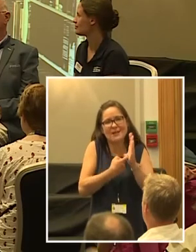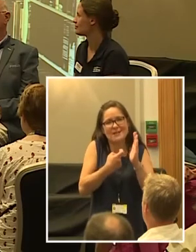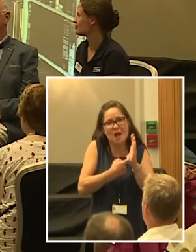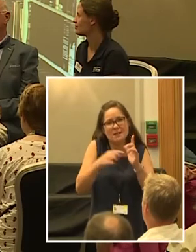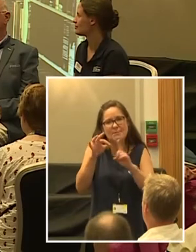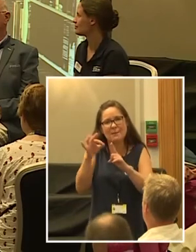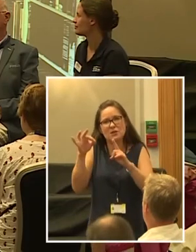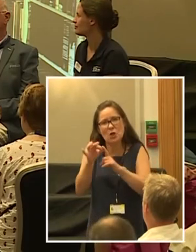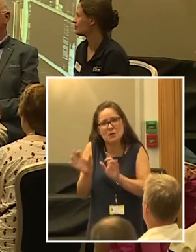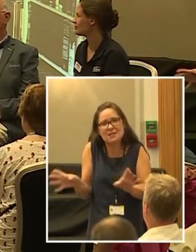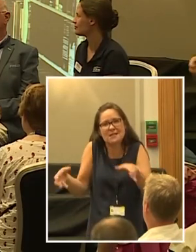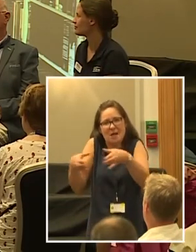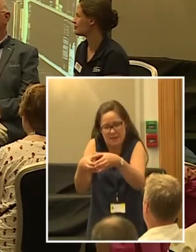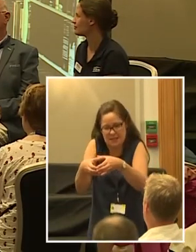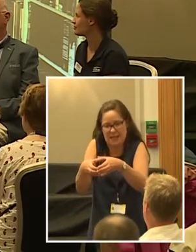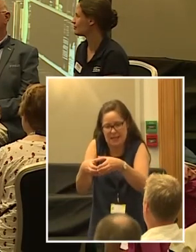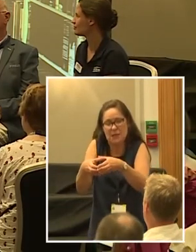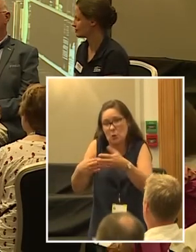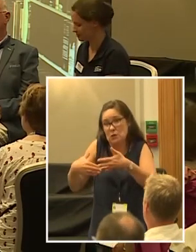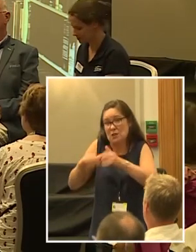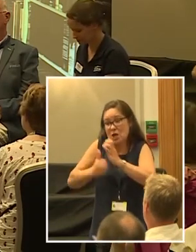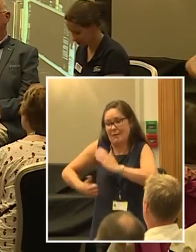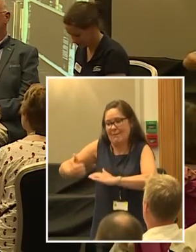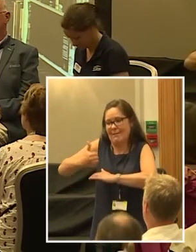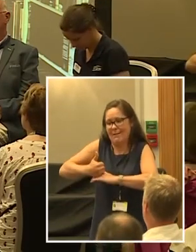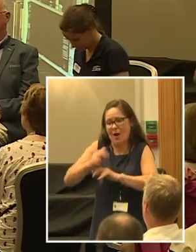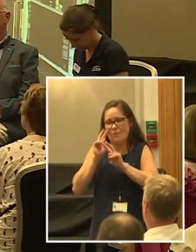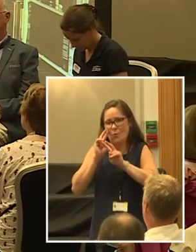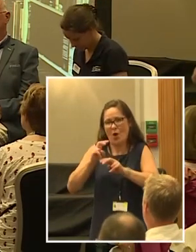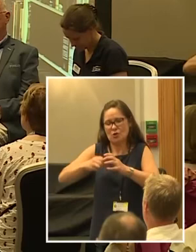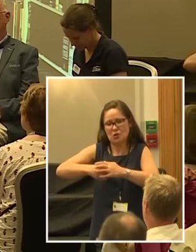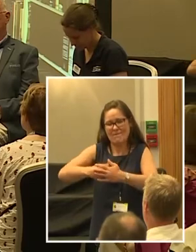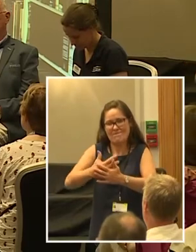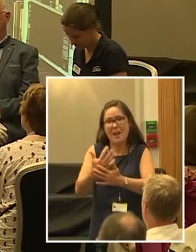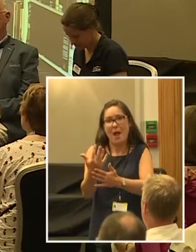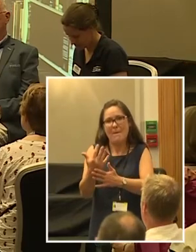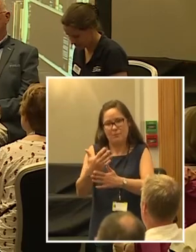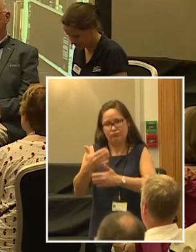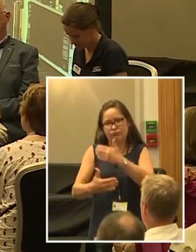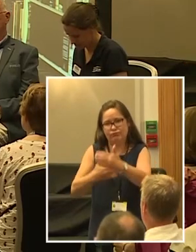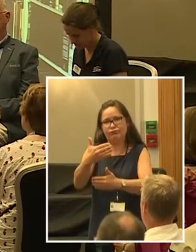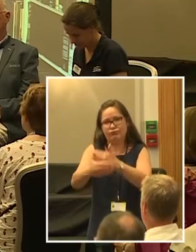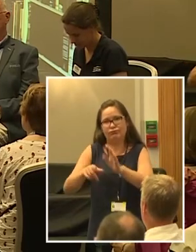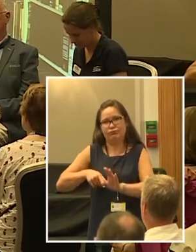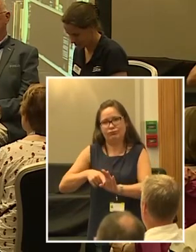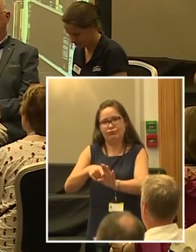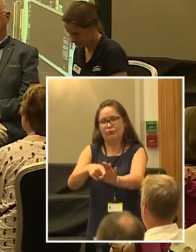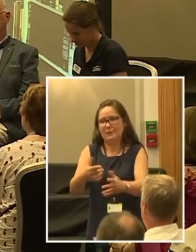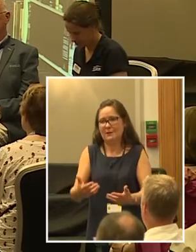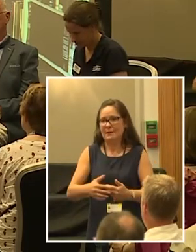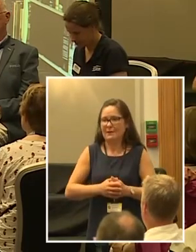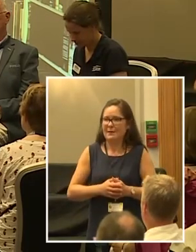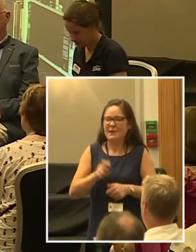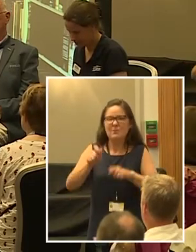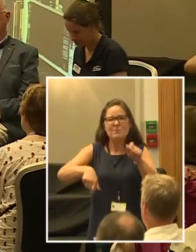Society, and have seen its development over the years. People think I'm